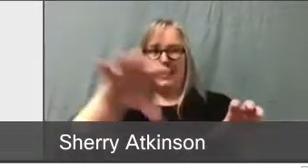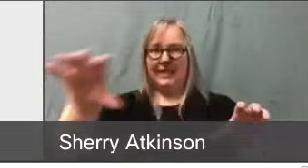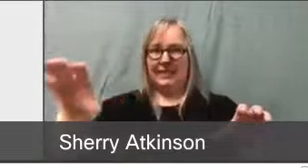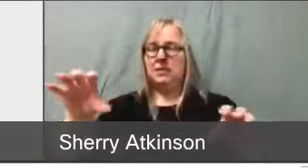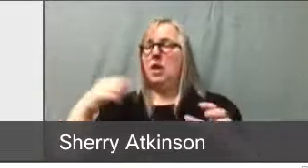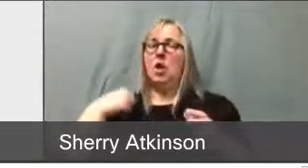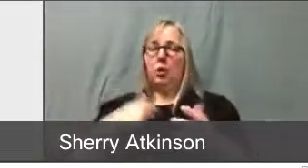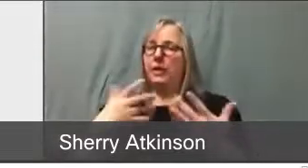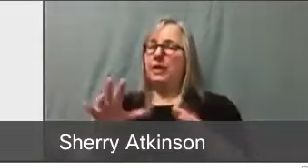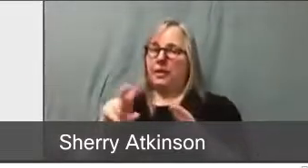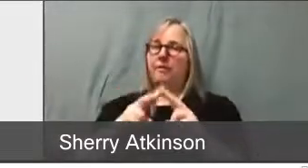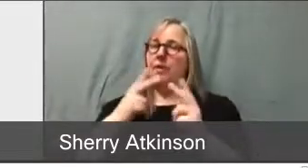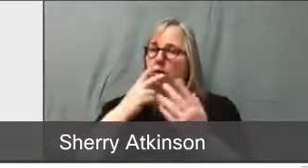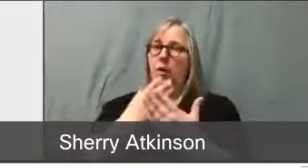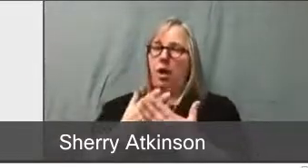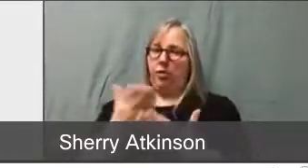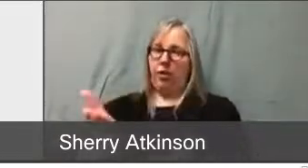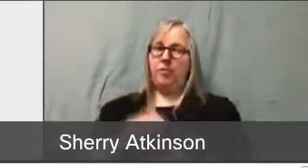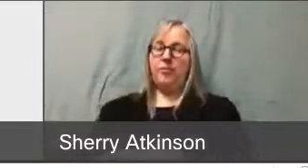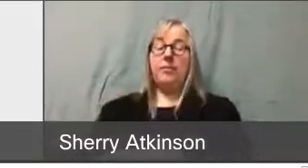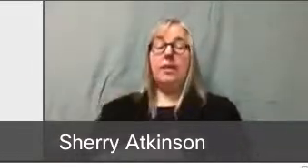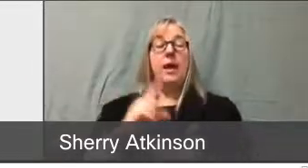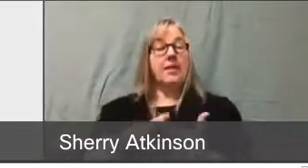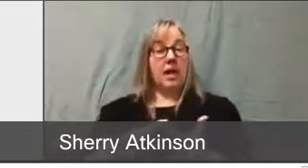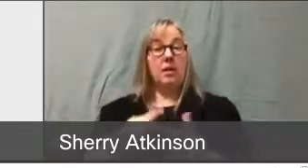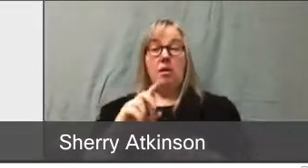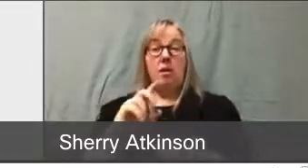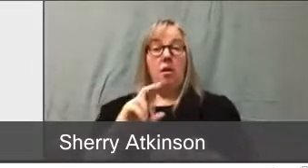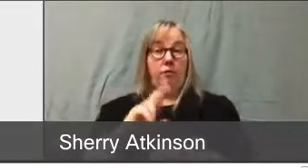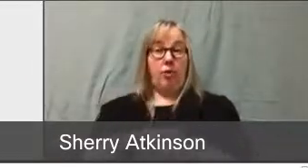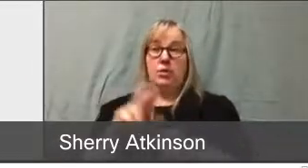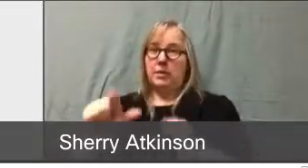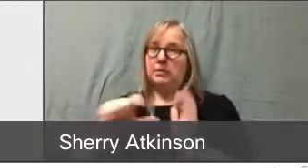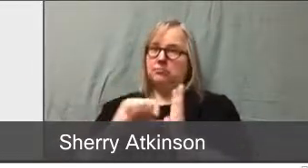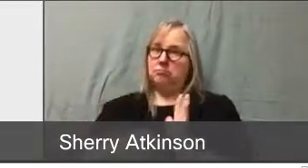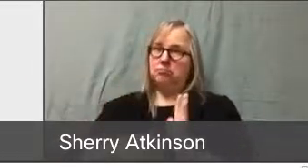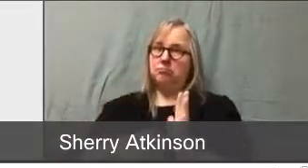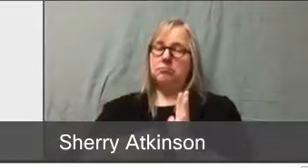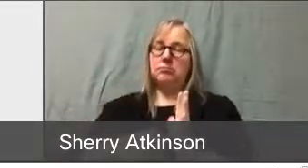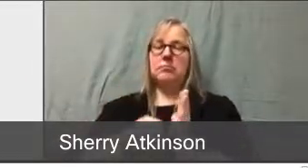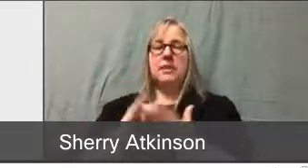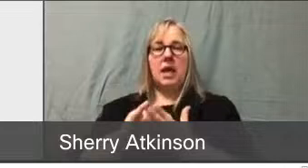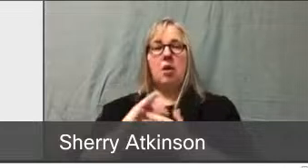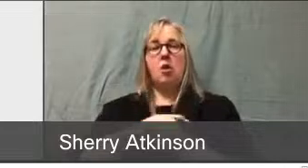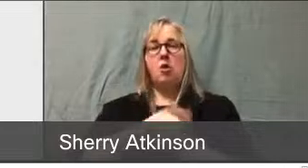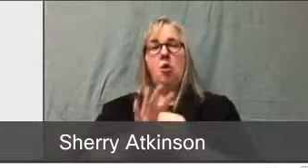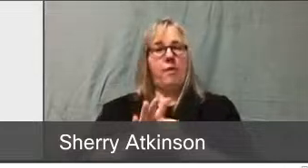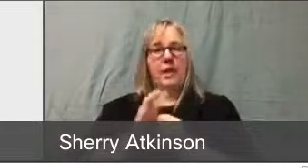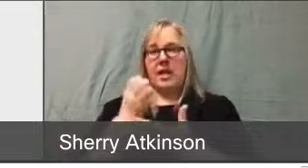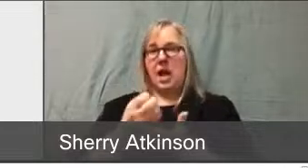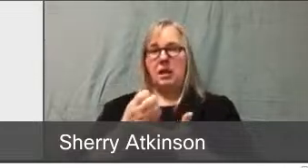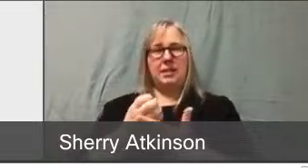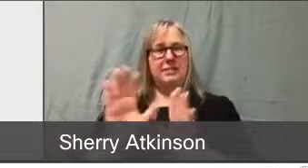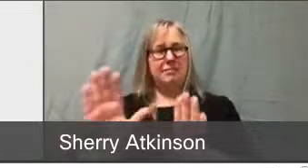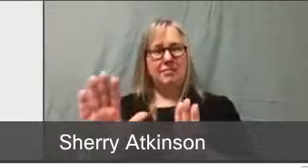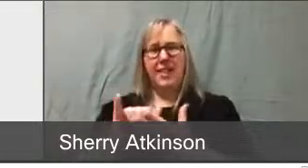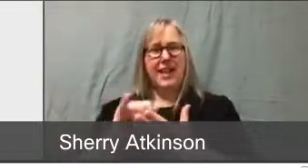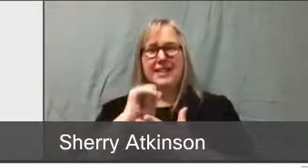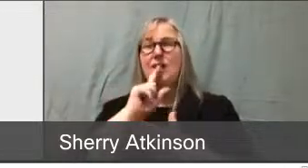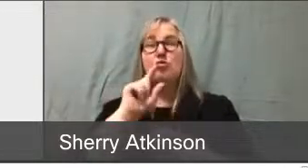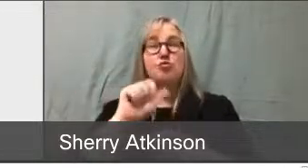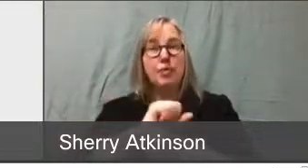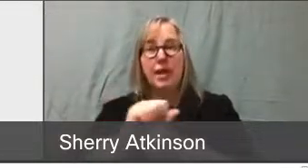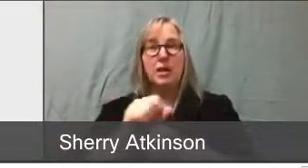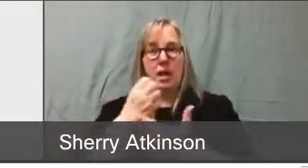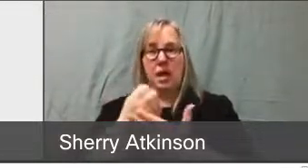well there. And then, of course, it must be stressed that the COVID economy is not the real economy. This